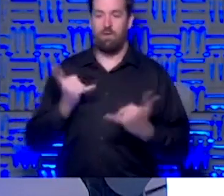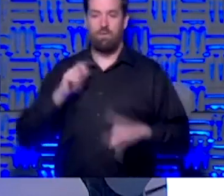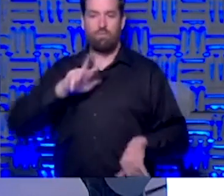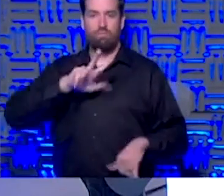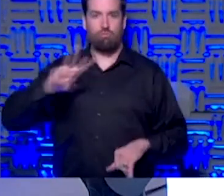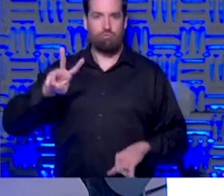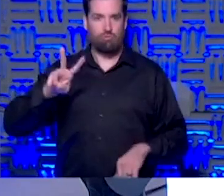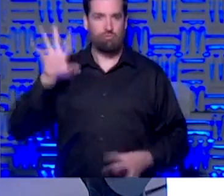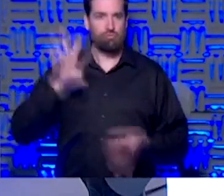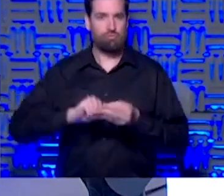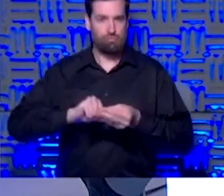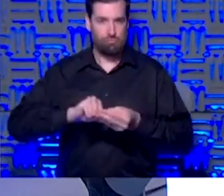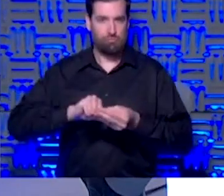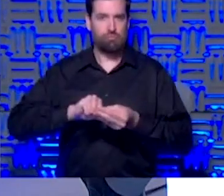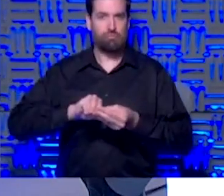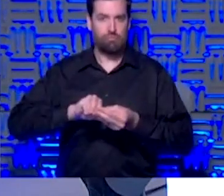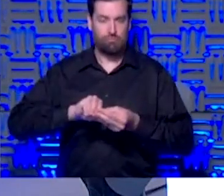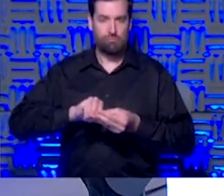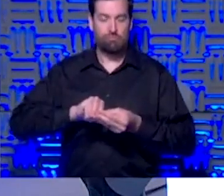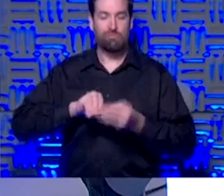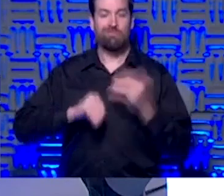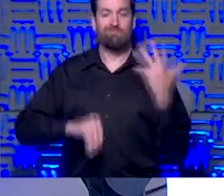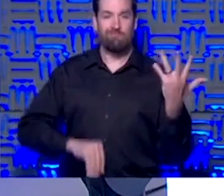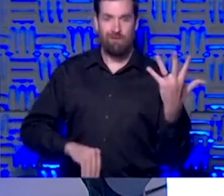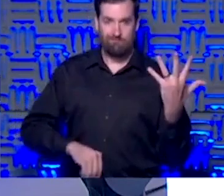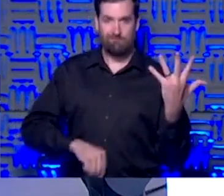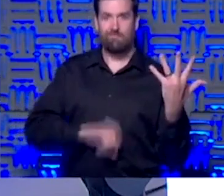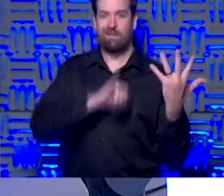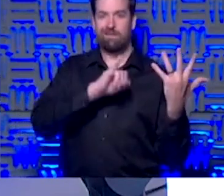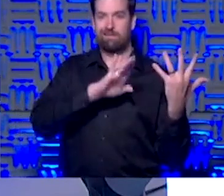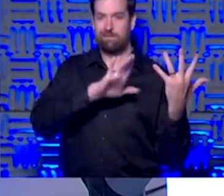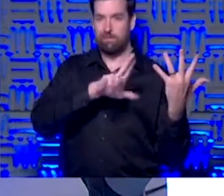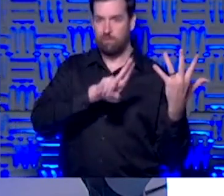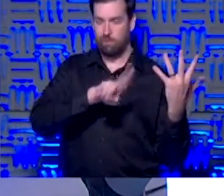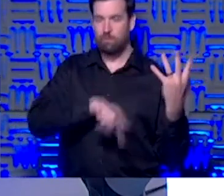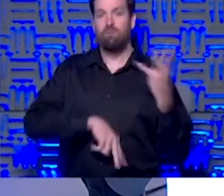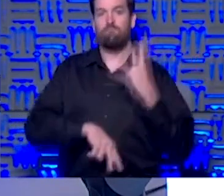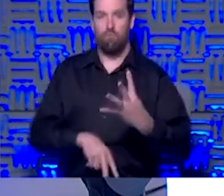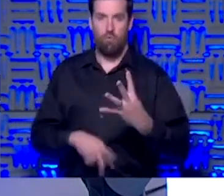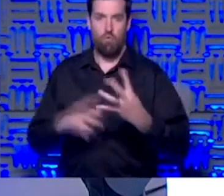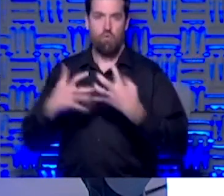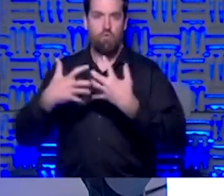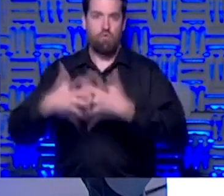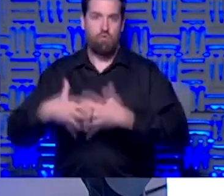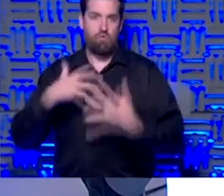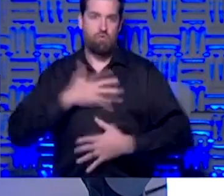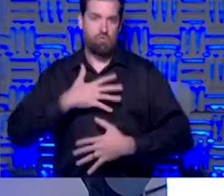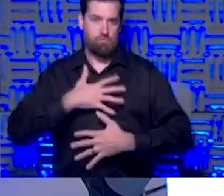32. So 5 of those are in the ICU and 4 of those are on the vent.